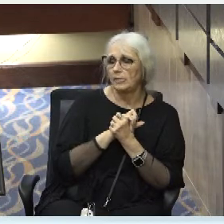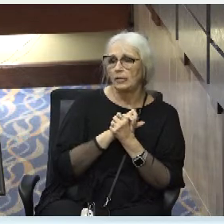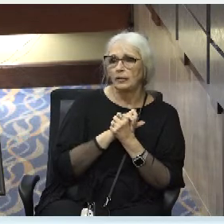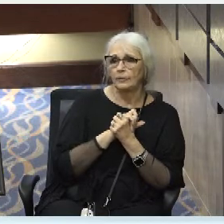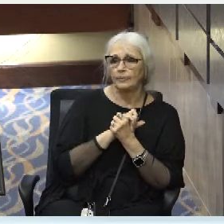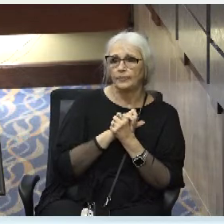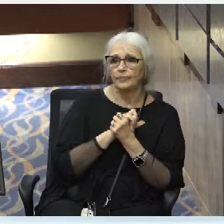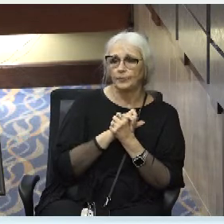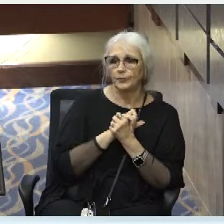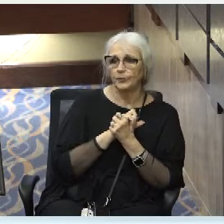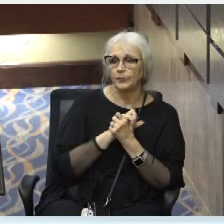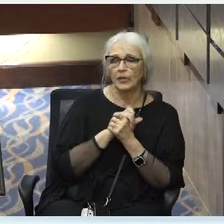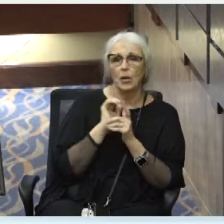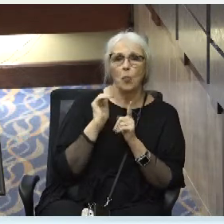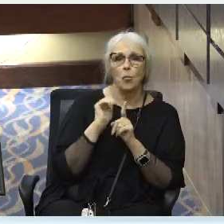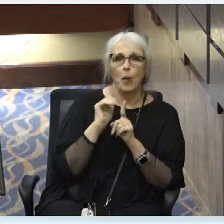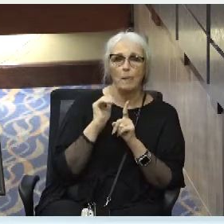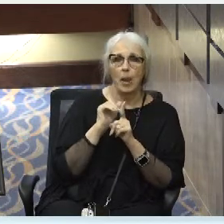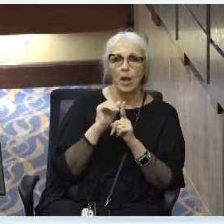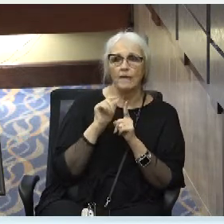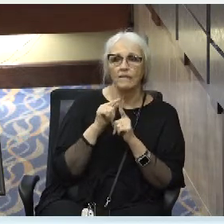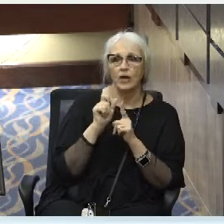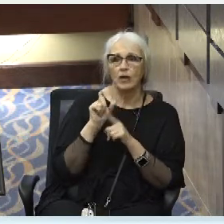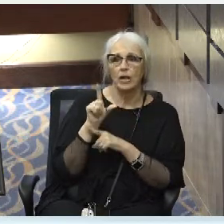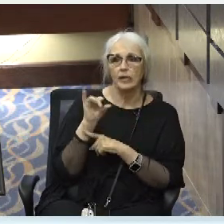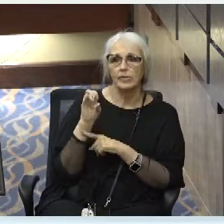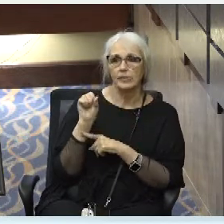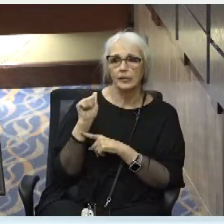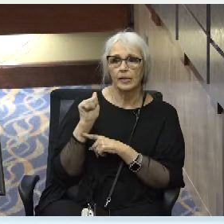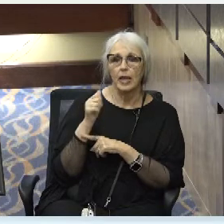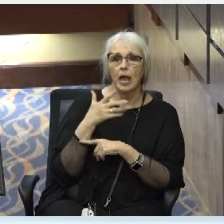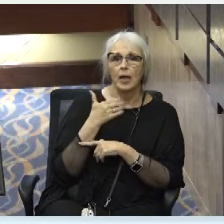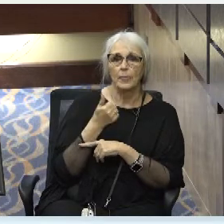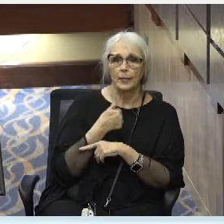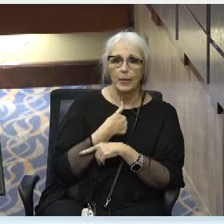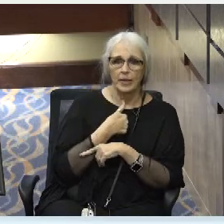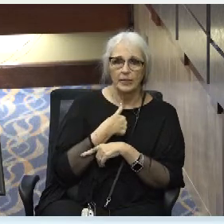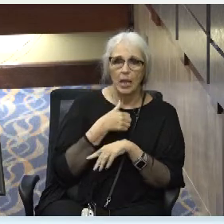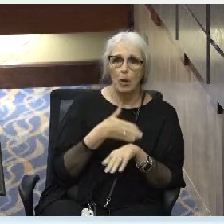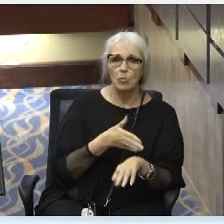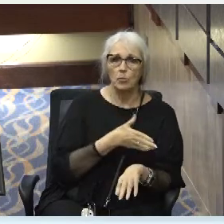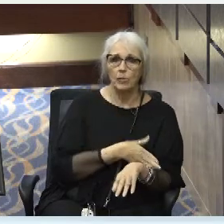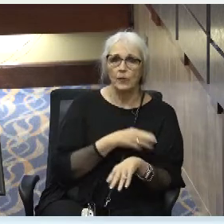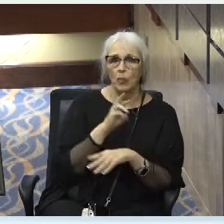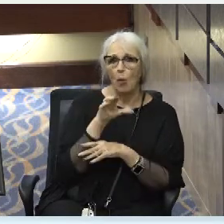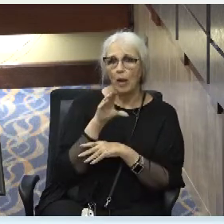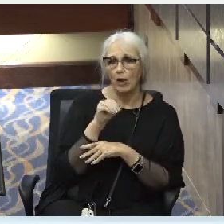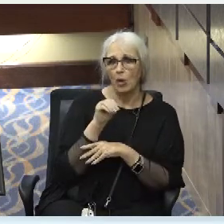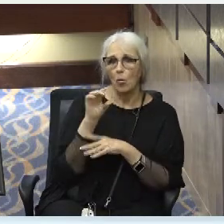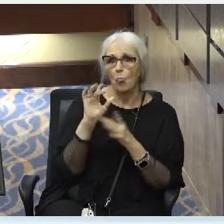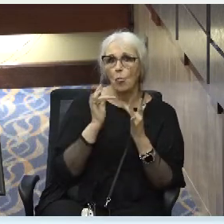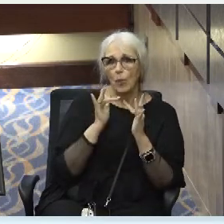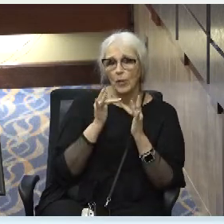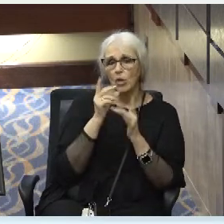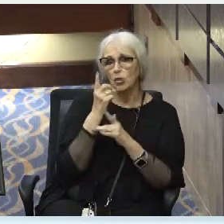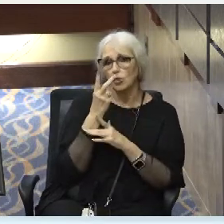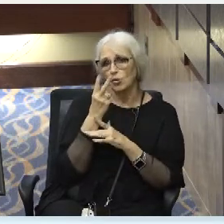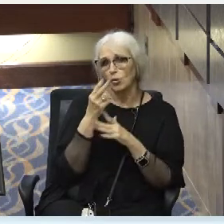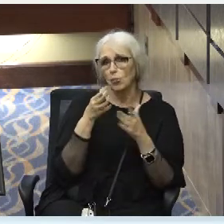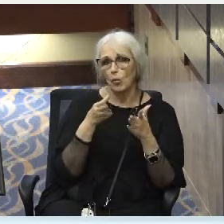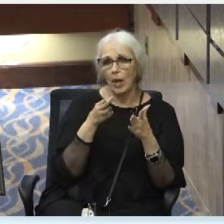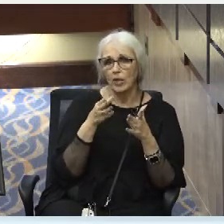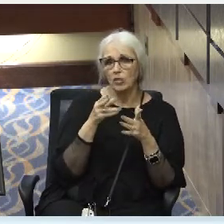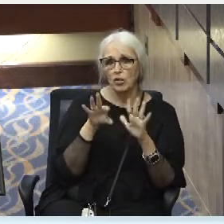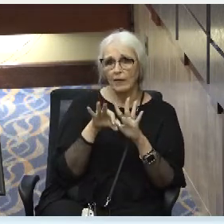Okay, and just a reminder from Lisa and me about the Improving Waco website. There are 2 ways that you can get